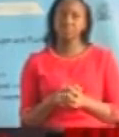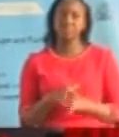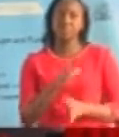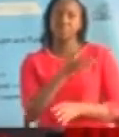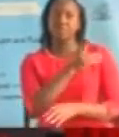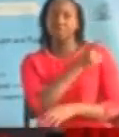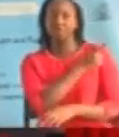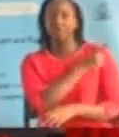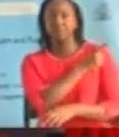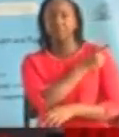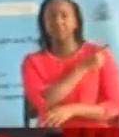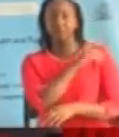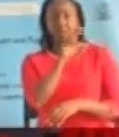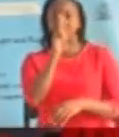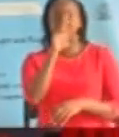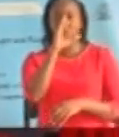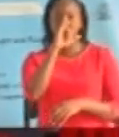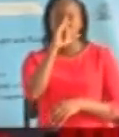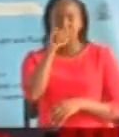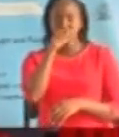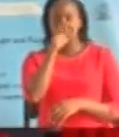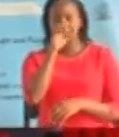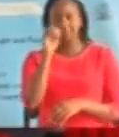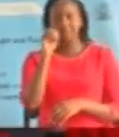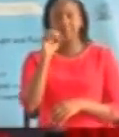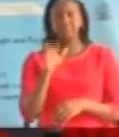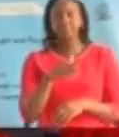Dr. Fiju Ratansi,